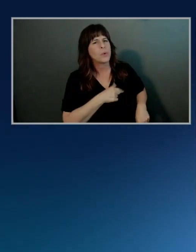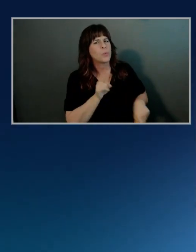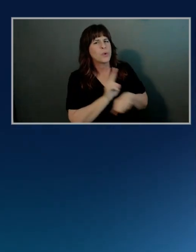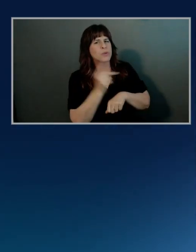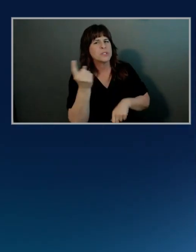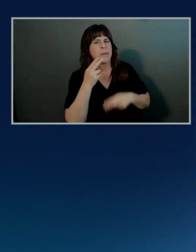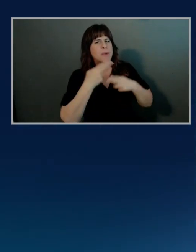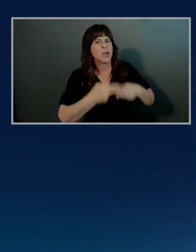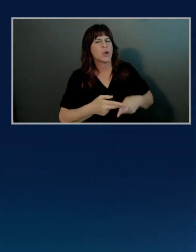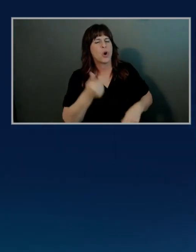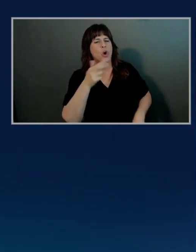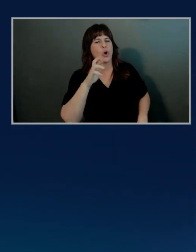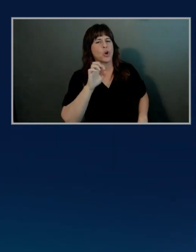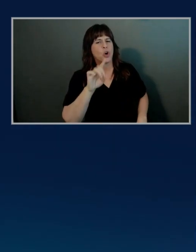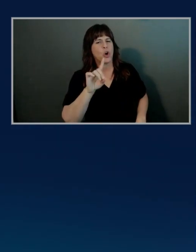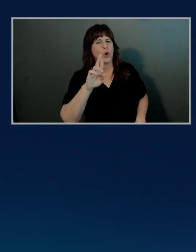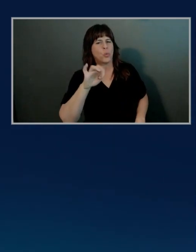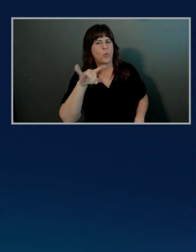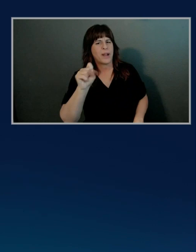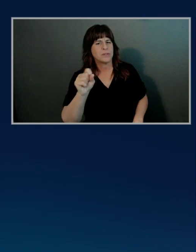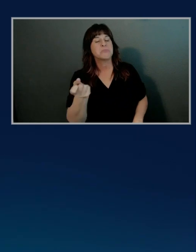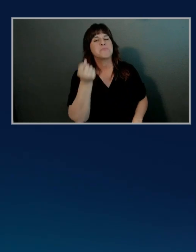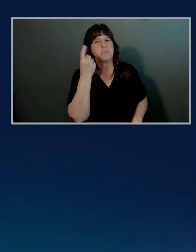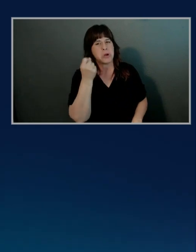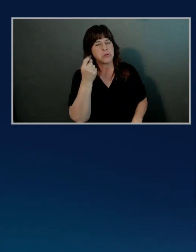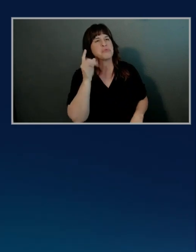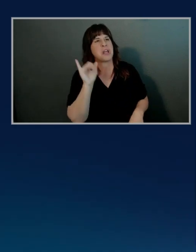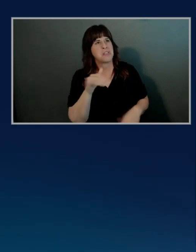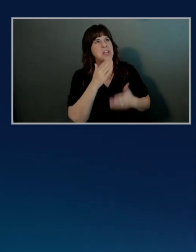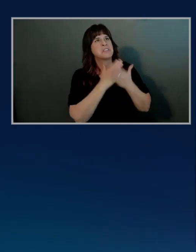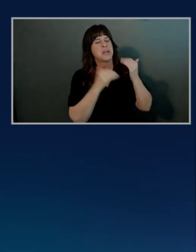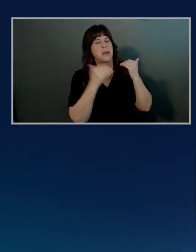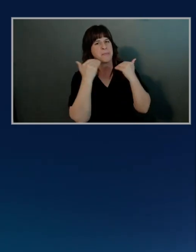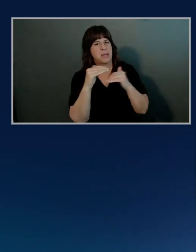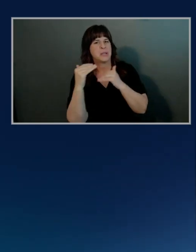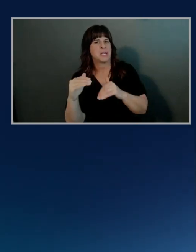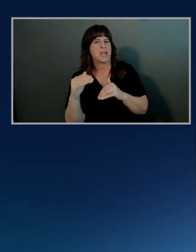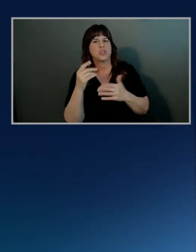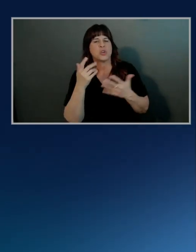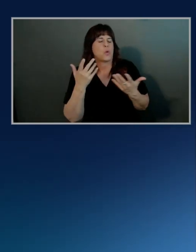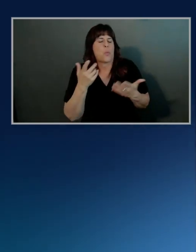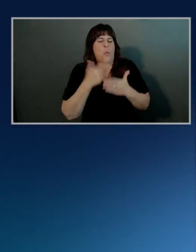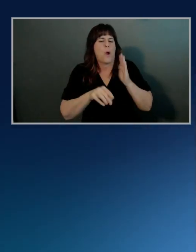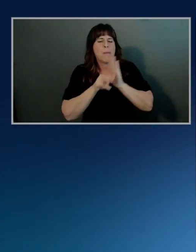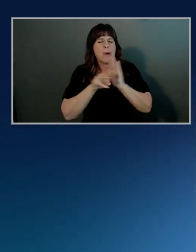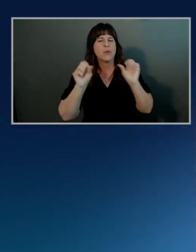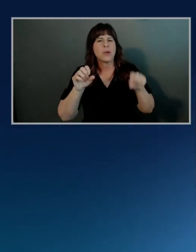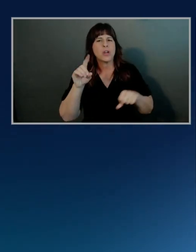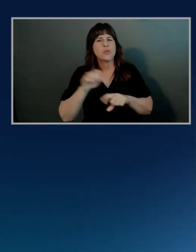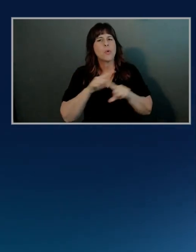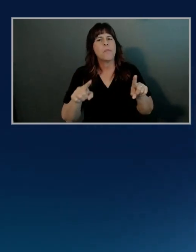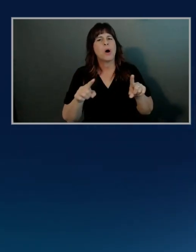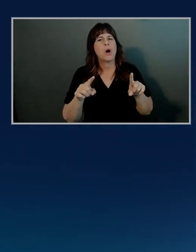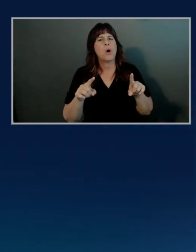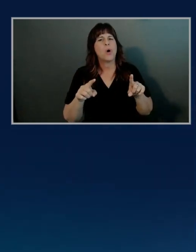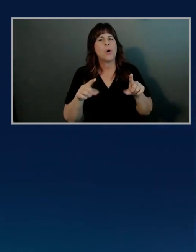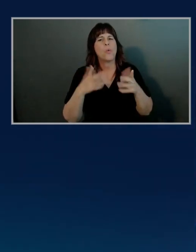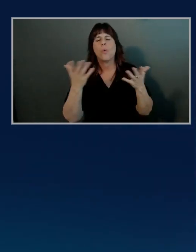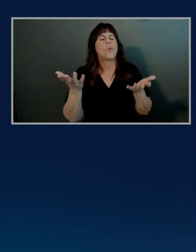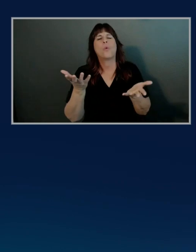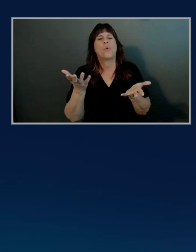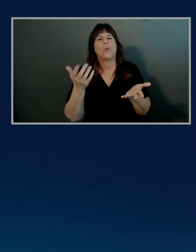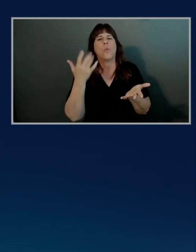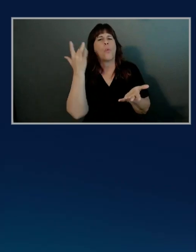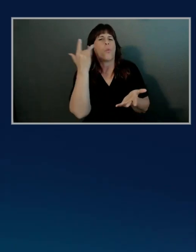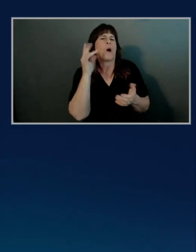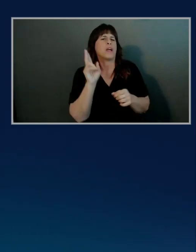called guardrails? So understanding it kind of does some limitations on what model can do. So what's the deal behind it? What's the deal behind it? Why